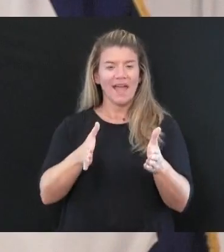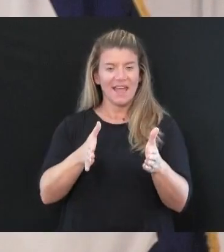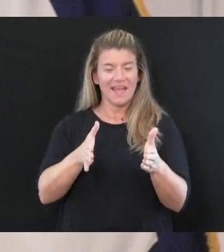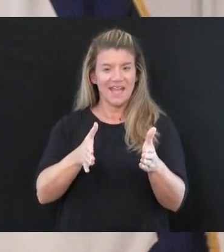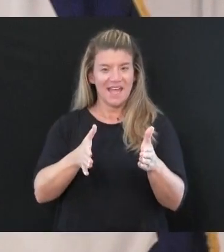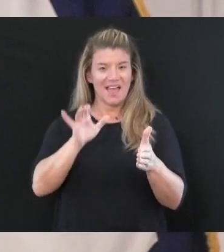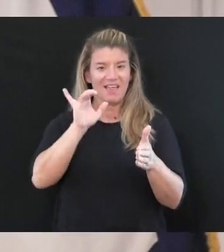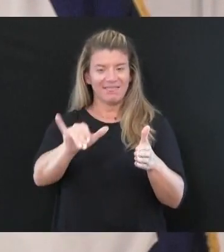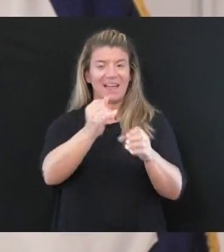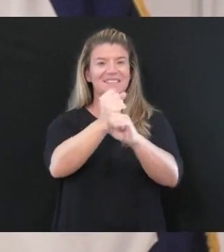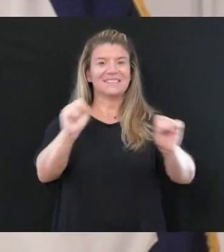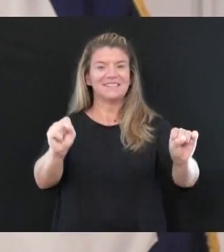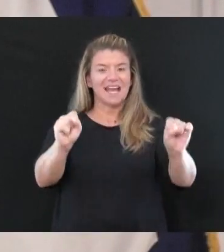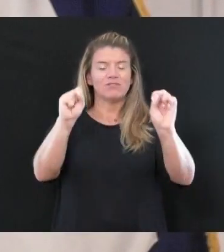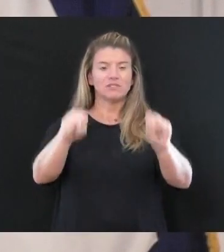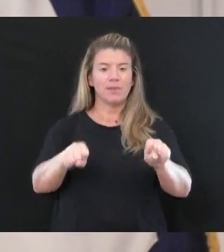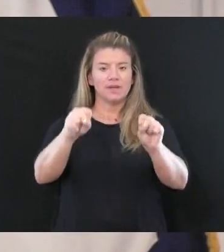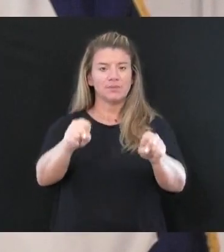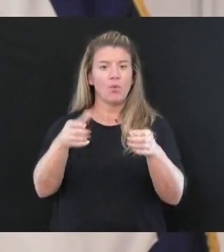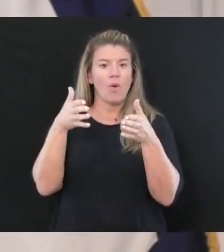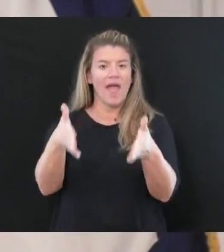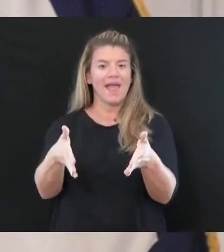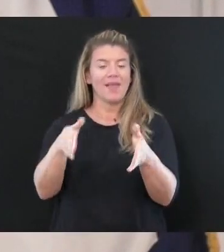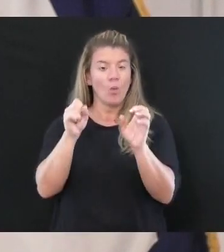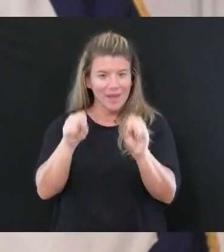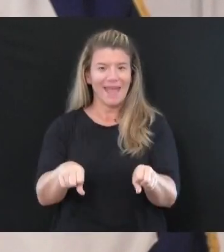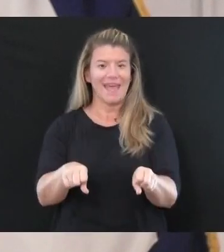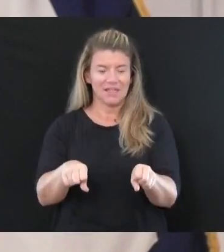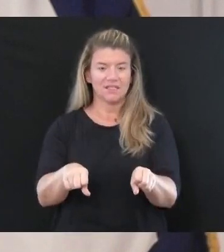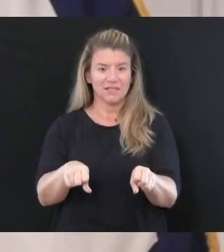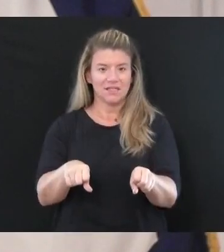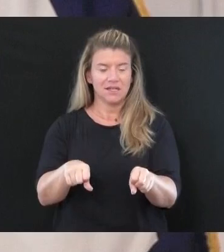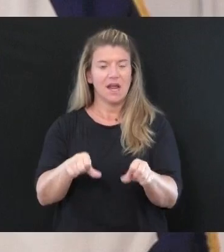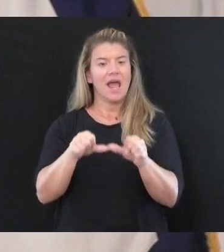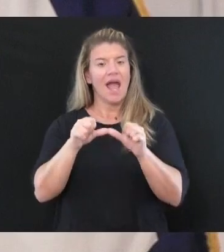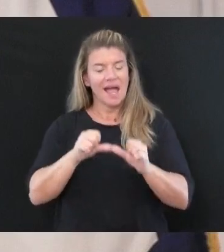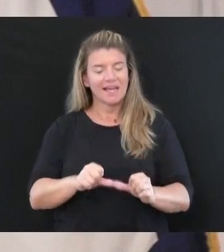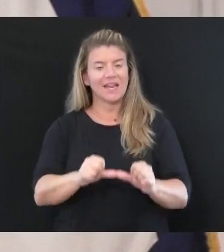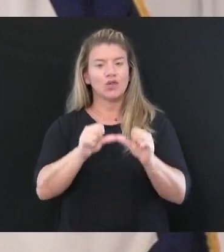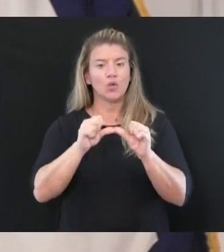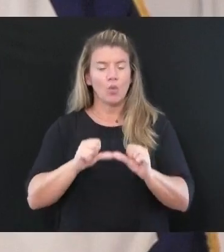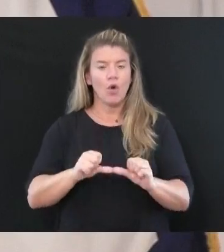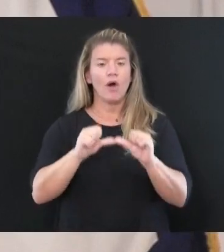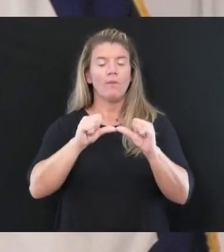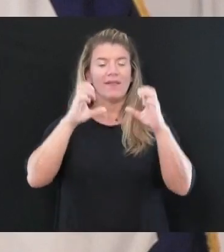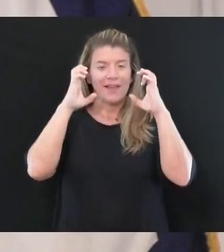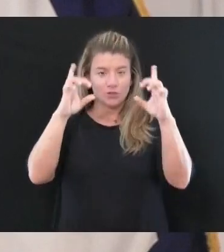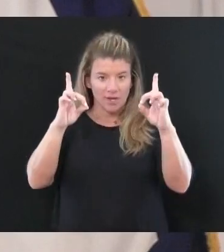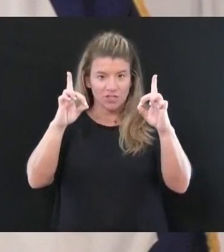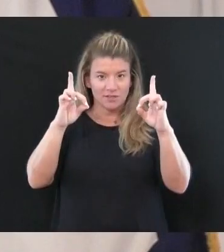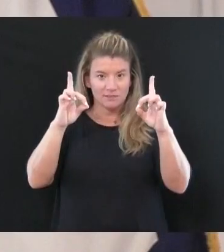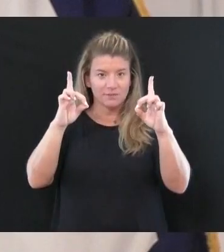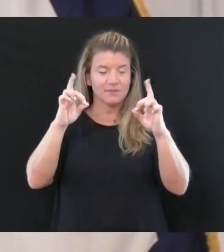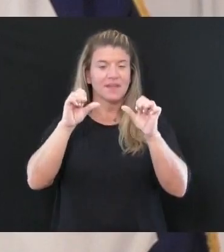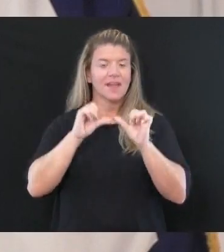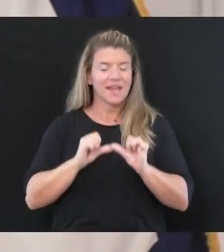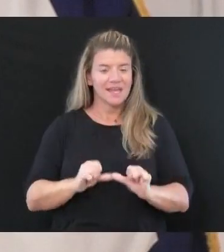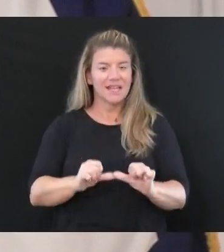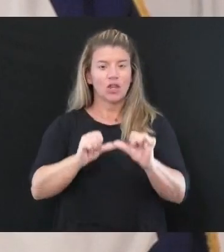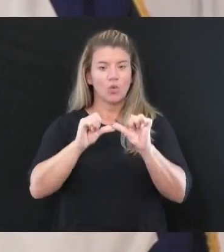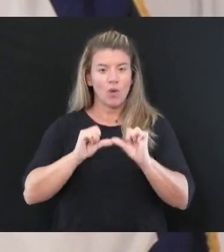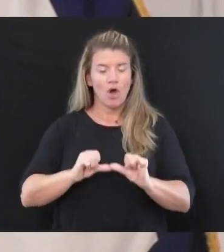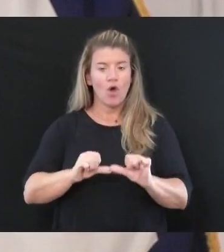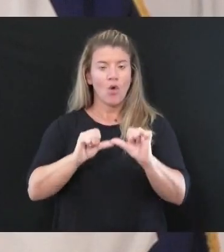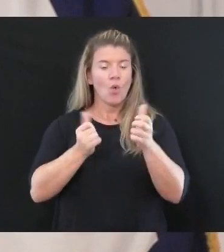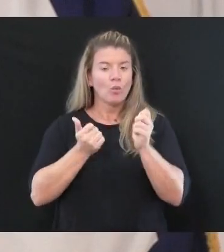is the safest possible way that we can do it, and continue on with education and continue on